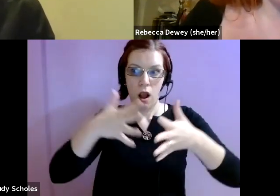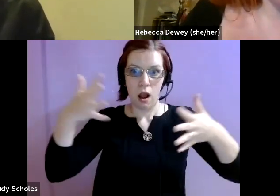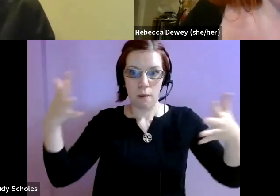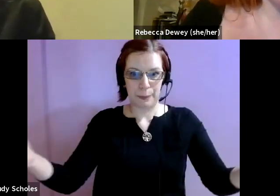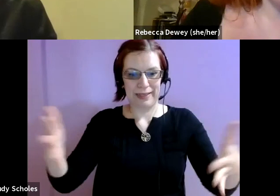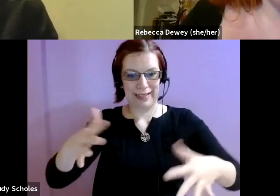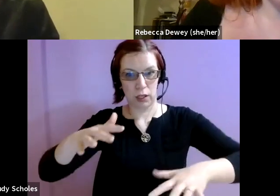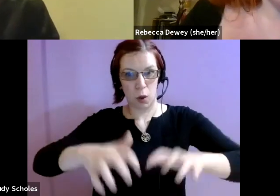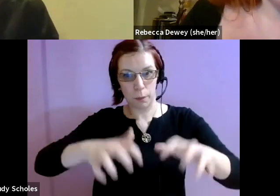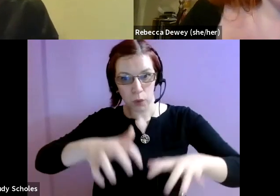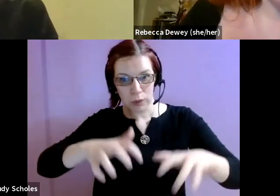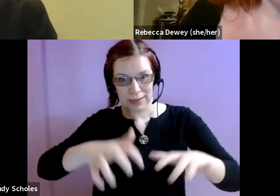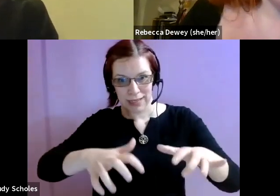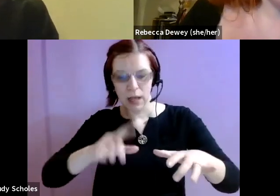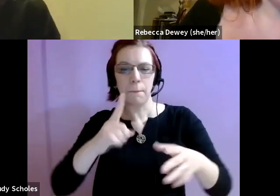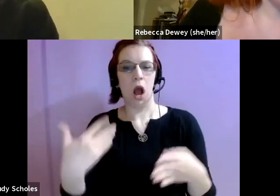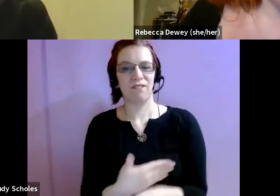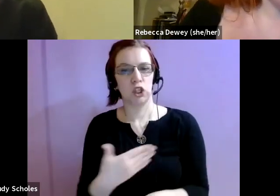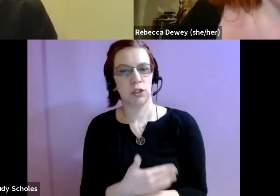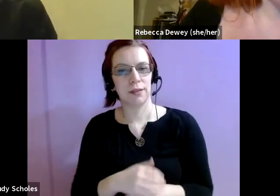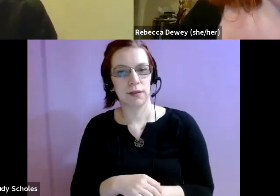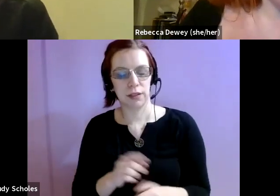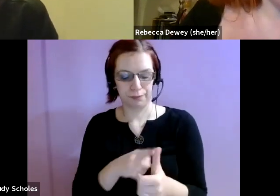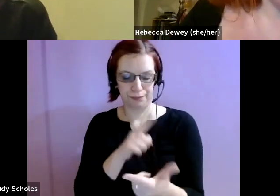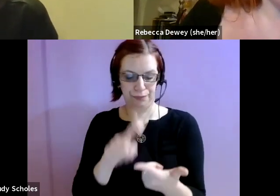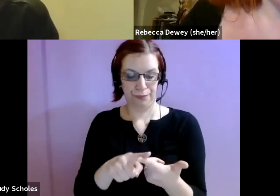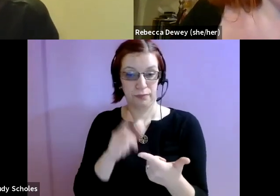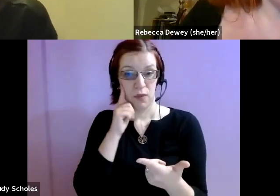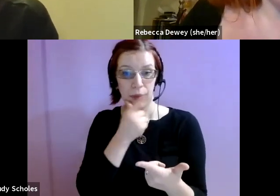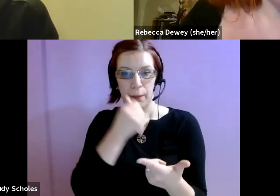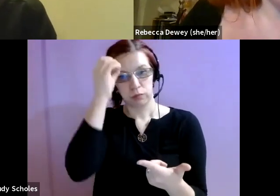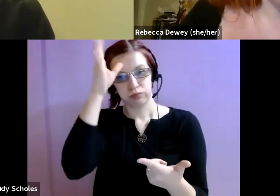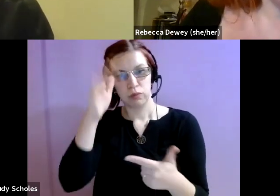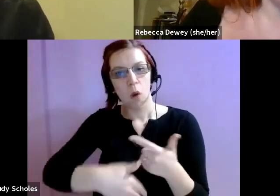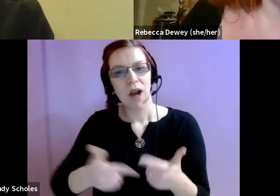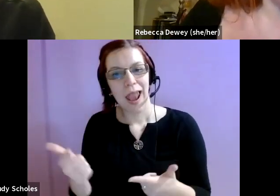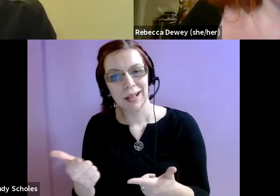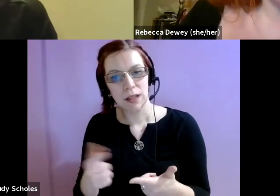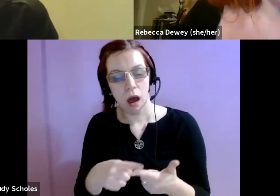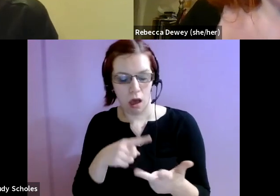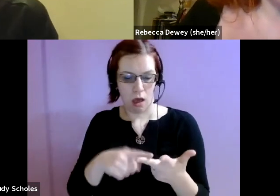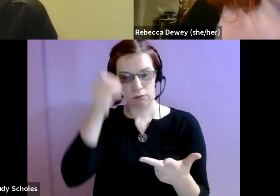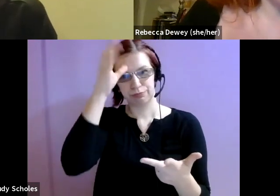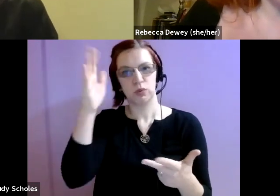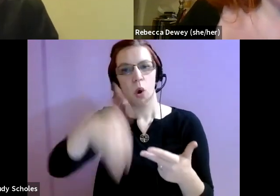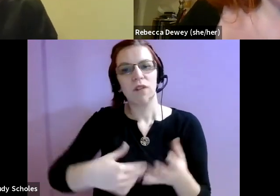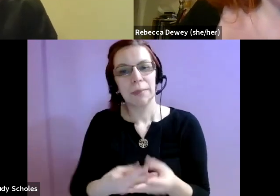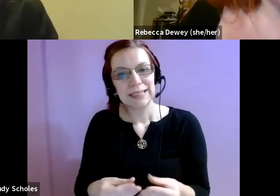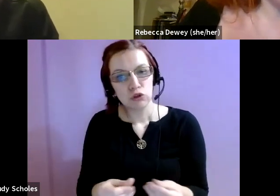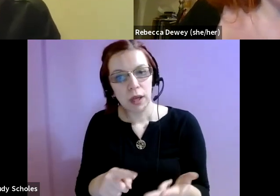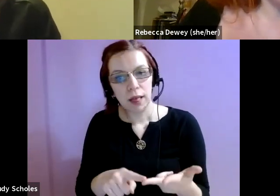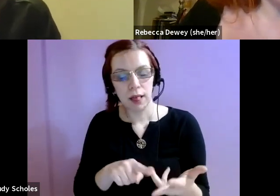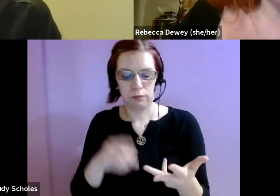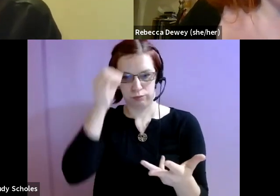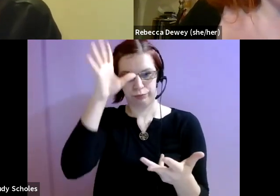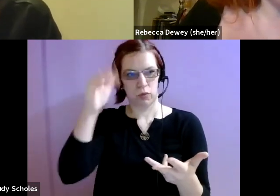computing people. We need people who know about lasers. We need people who know about materials. We need people who know about electronics. We need people who know